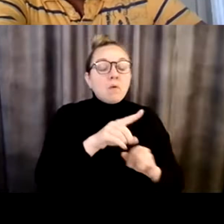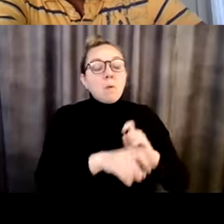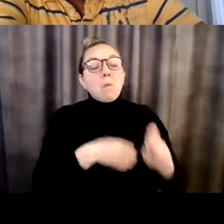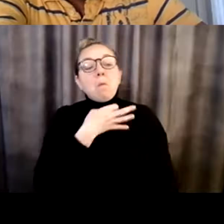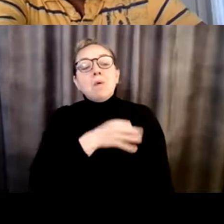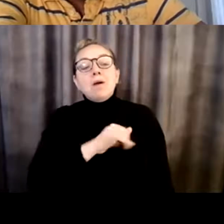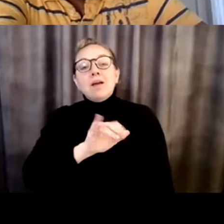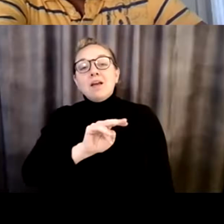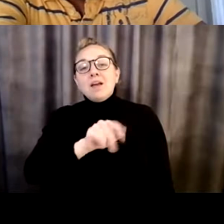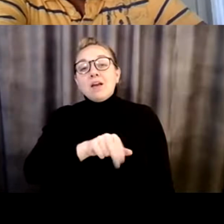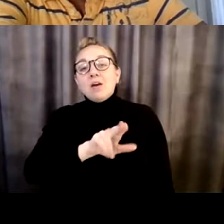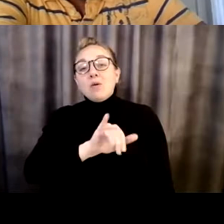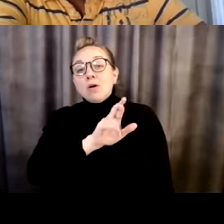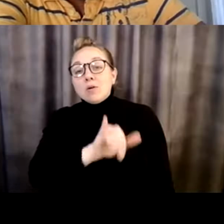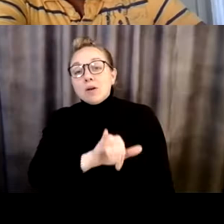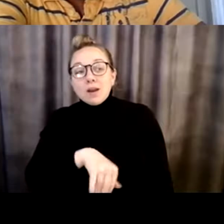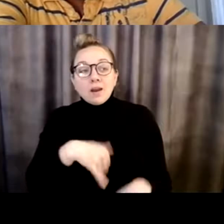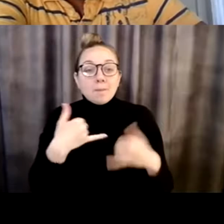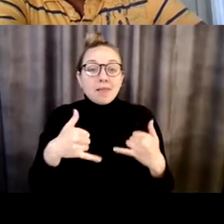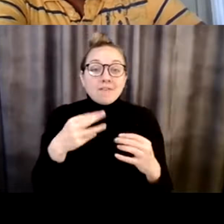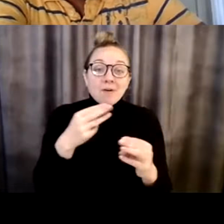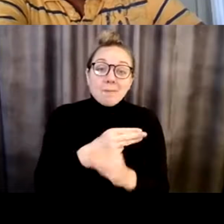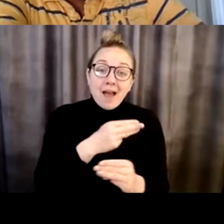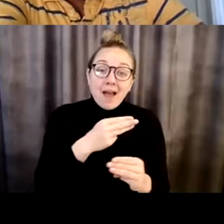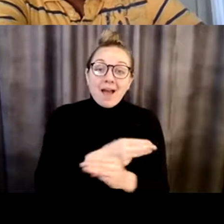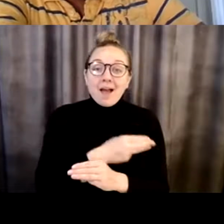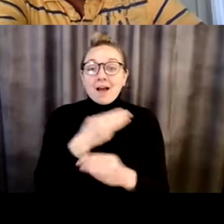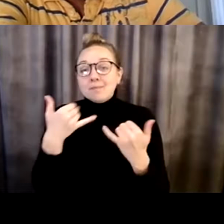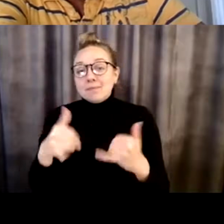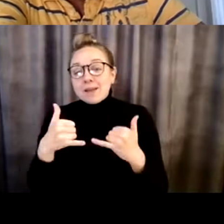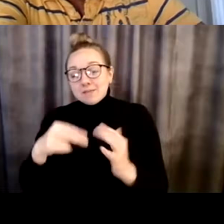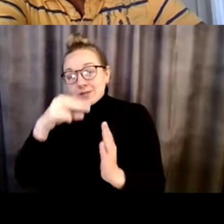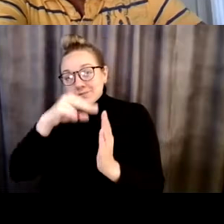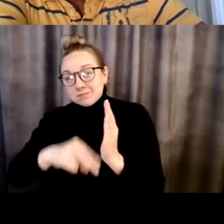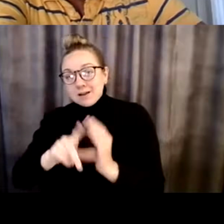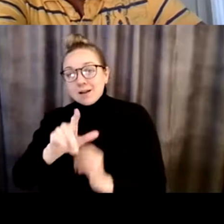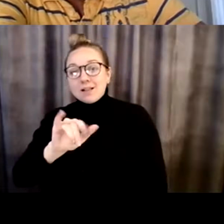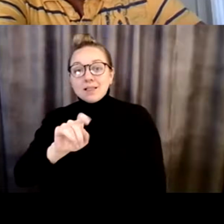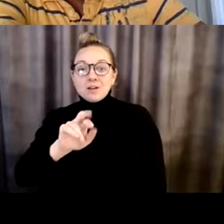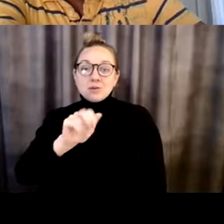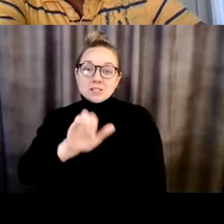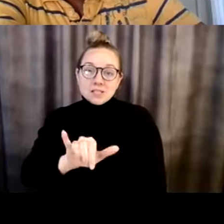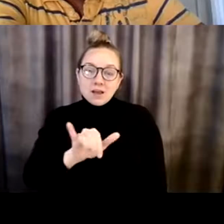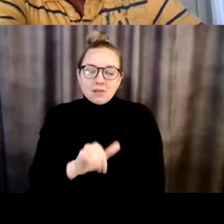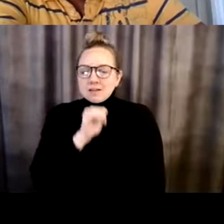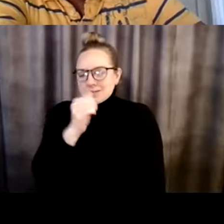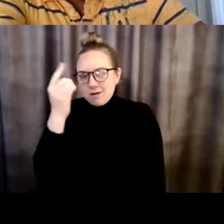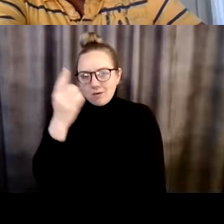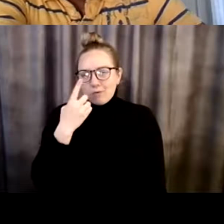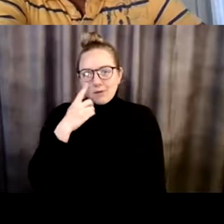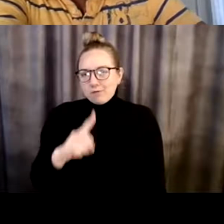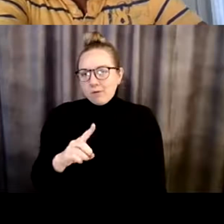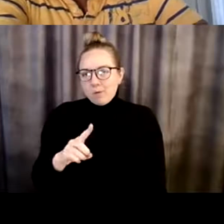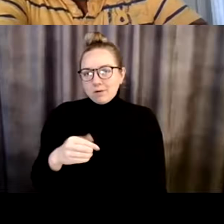literacy. So, and that's not just at the early childhood level, although it may come more intuitively to those